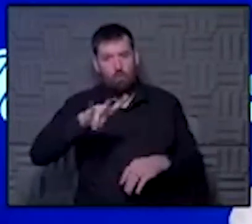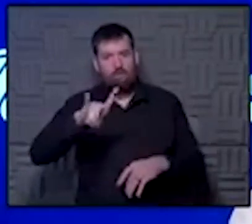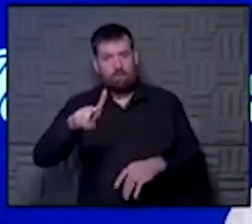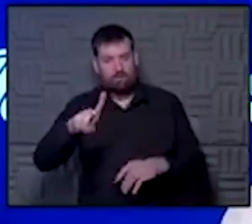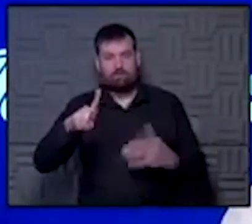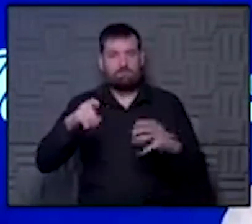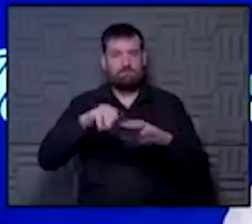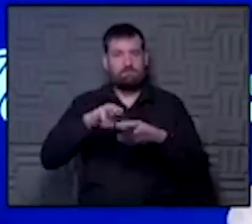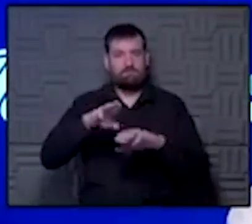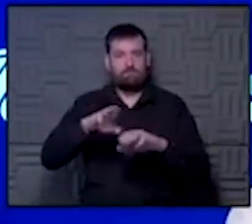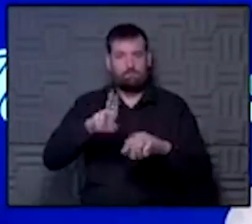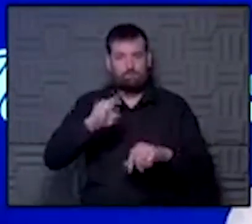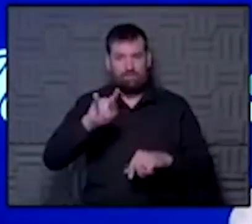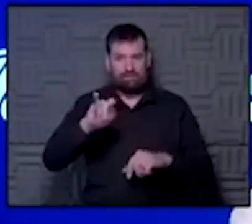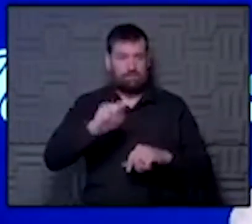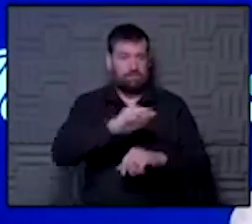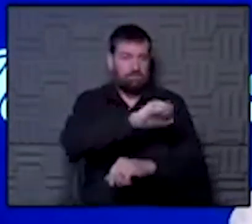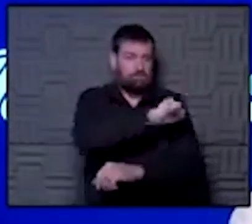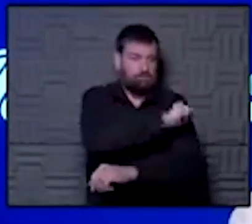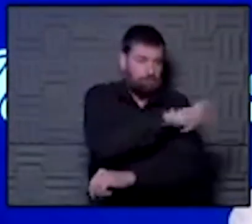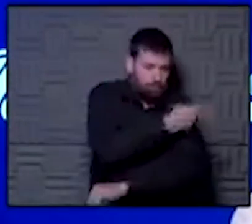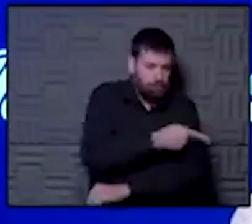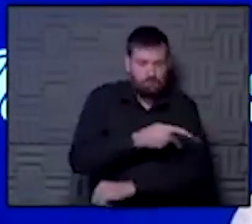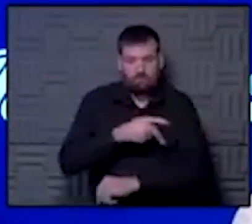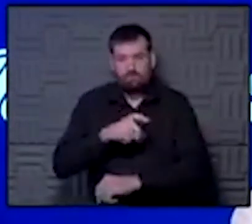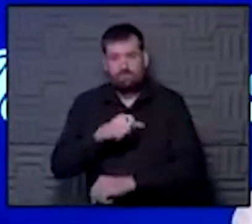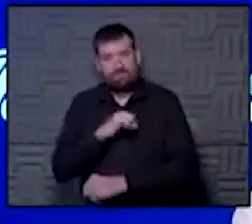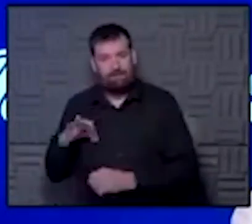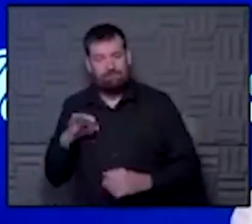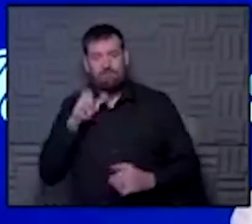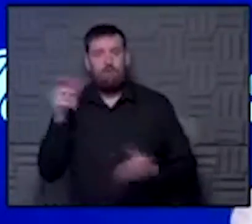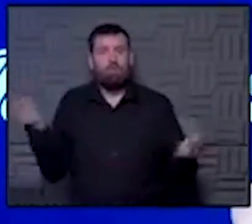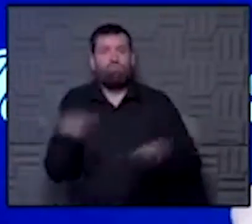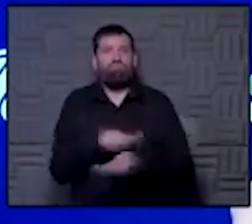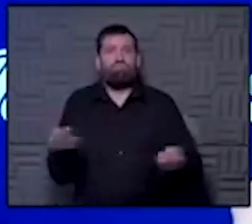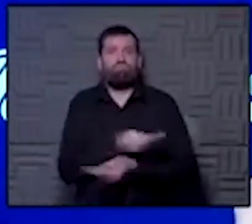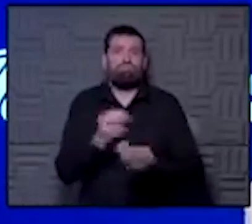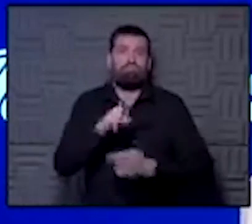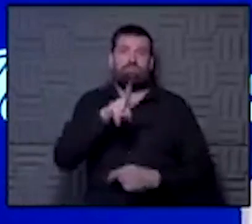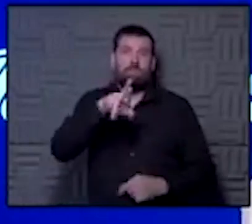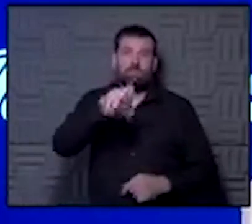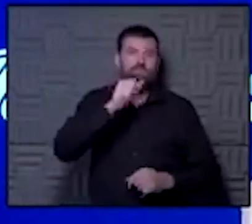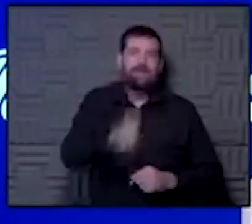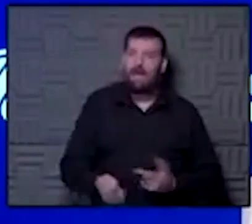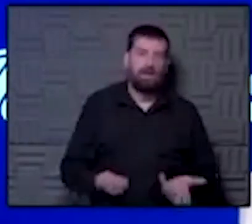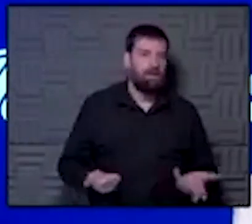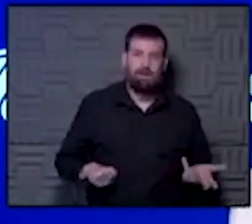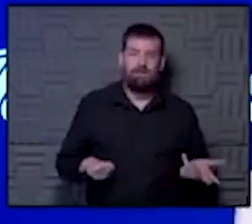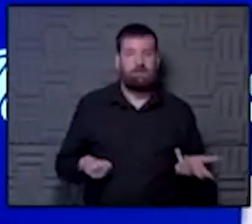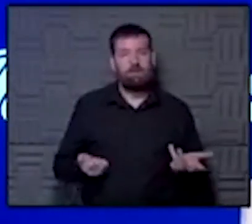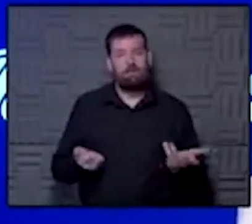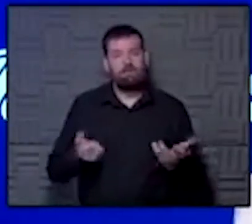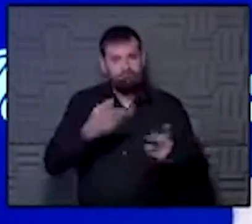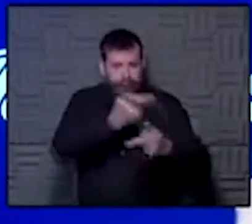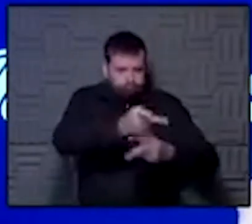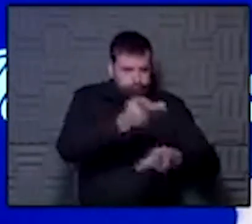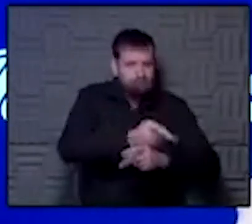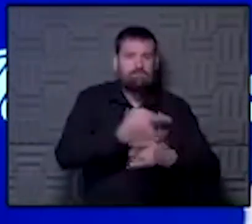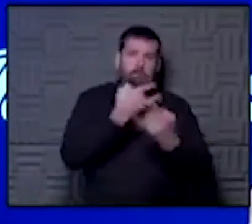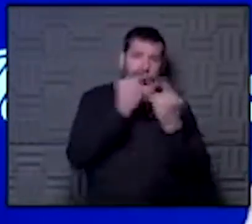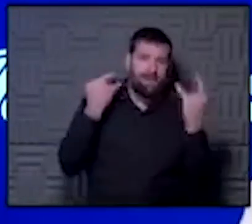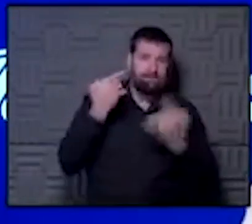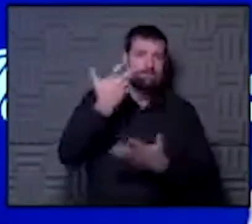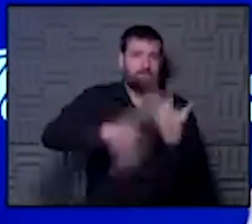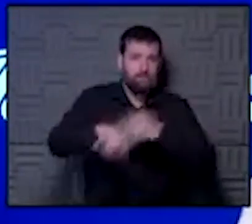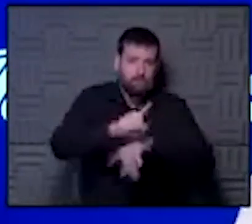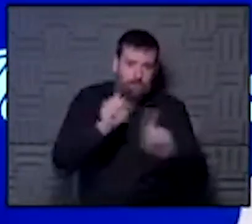and our staff aren't getting COVID from our patients. And so if they can be safe here, where you know you're taking care of a COVID patient by using the same thing about masking and